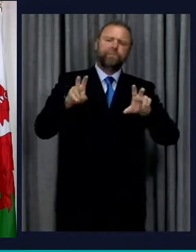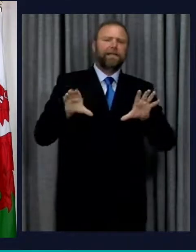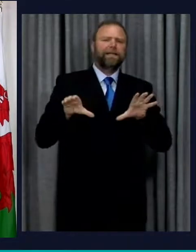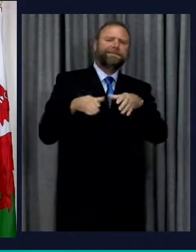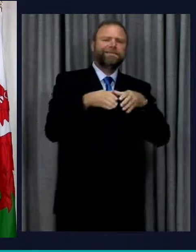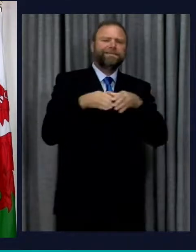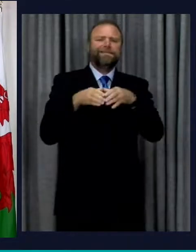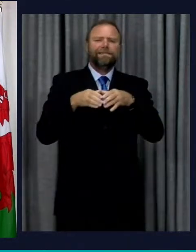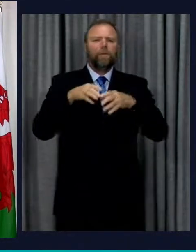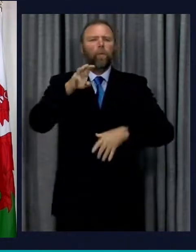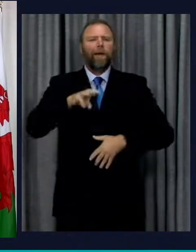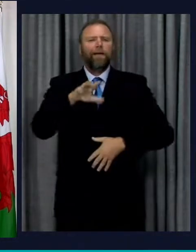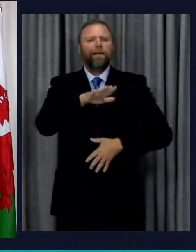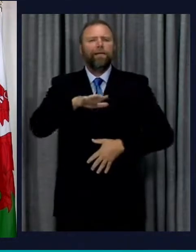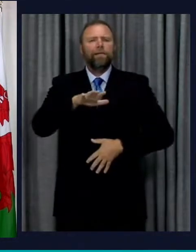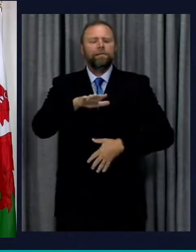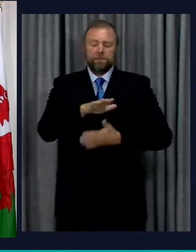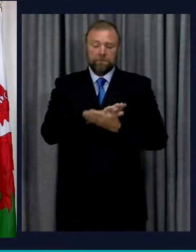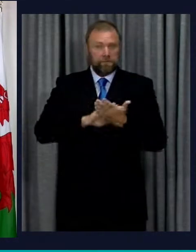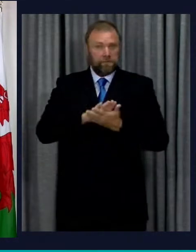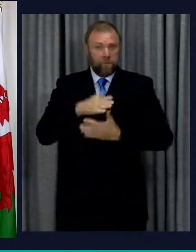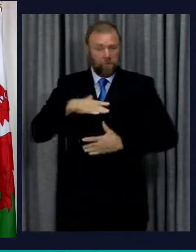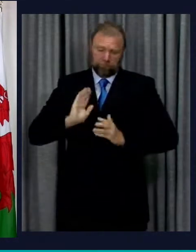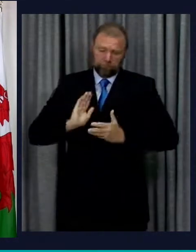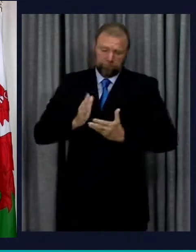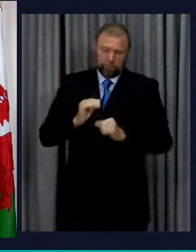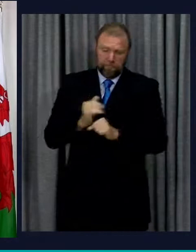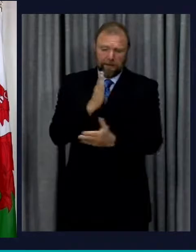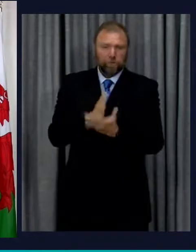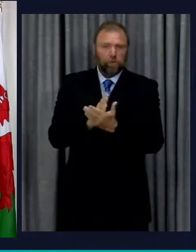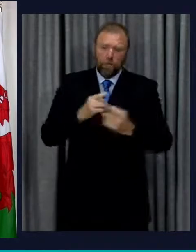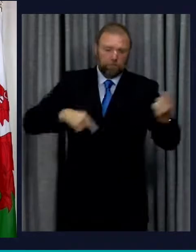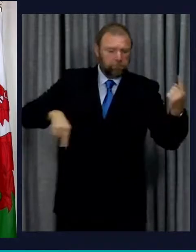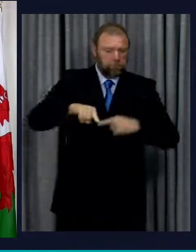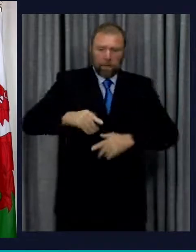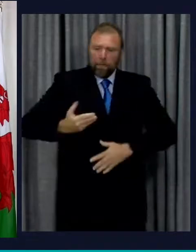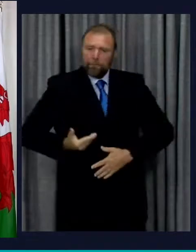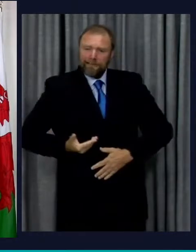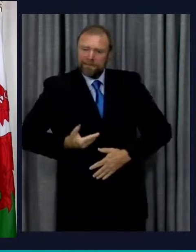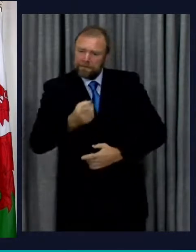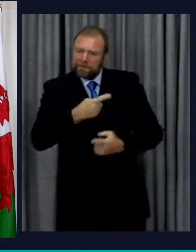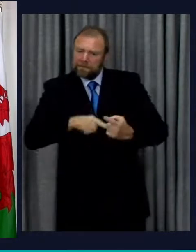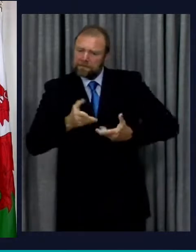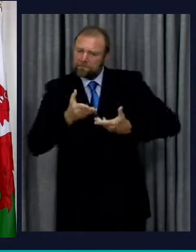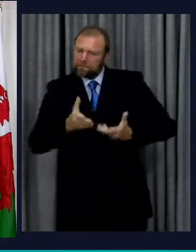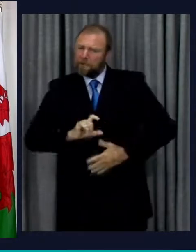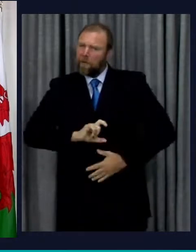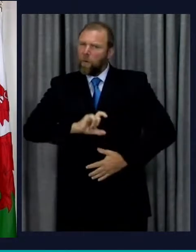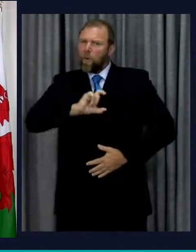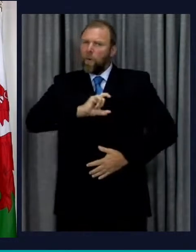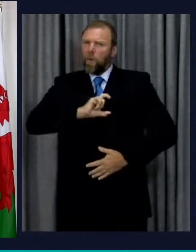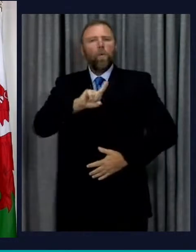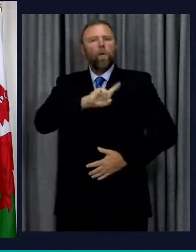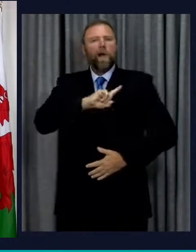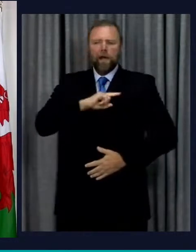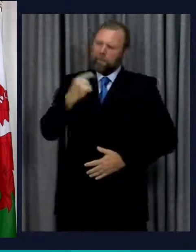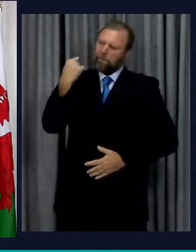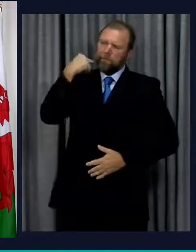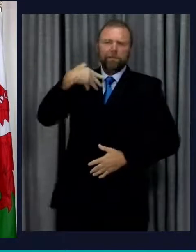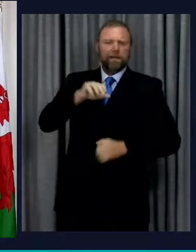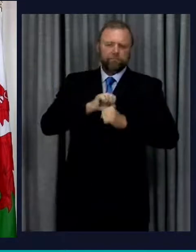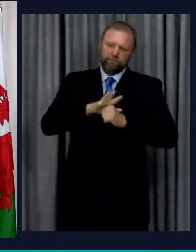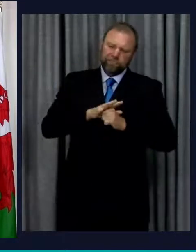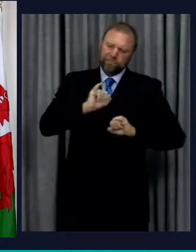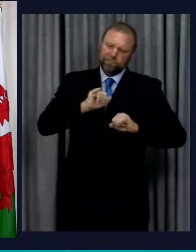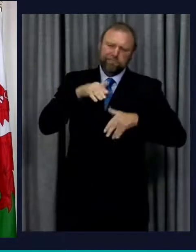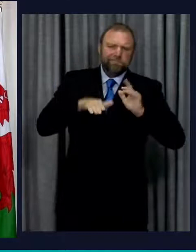much certainty as possible for businesses facing a volatile recovery. I'm excited about the opportunity